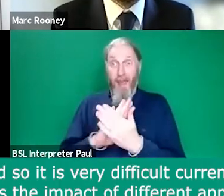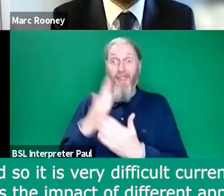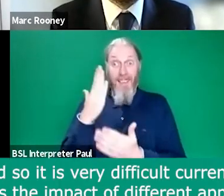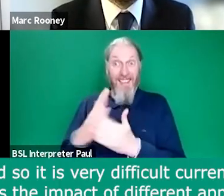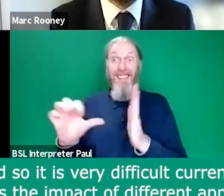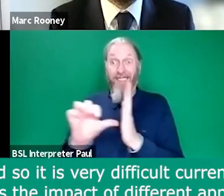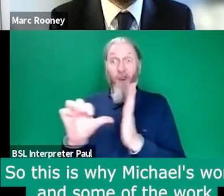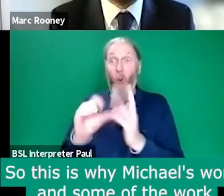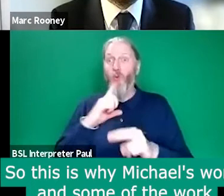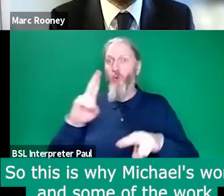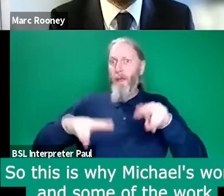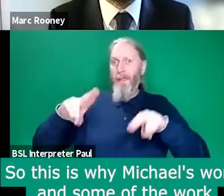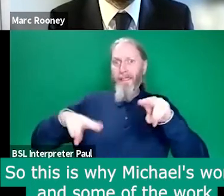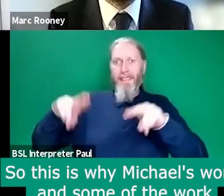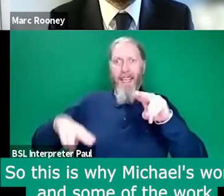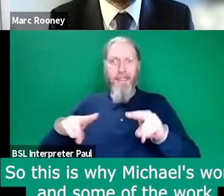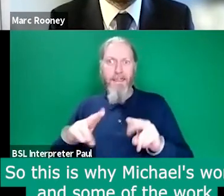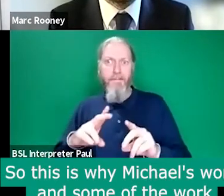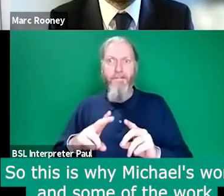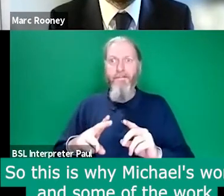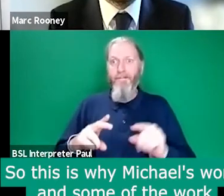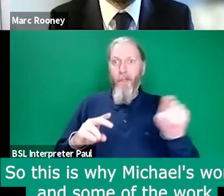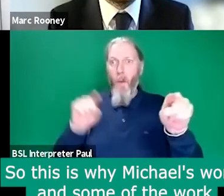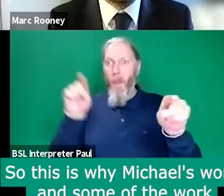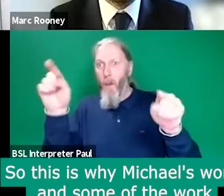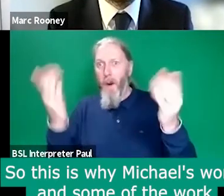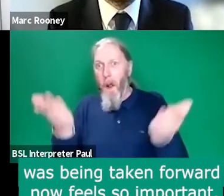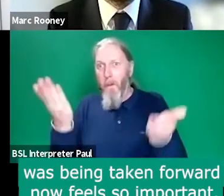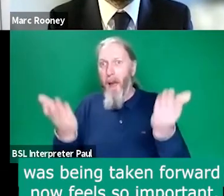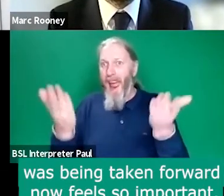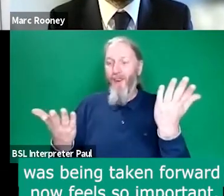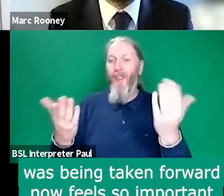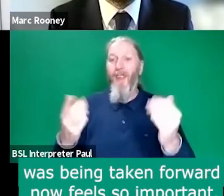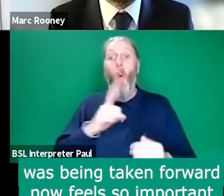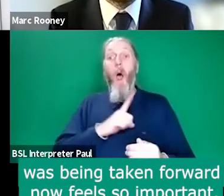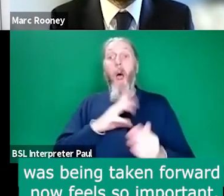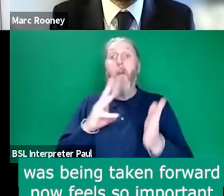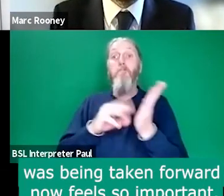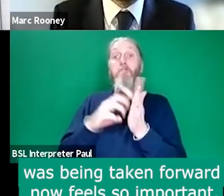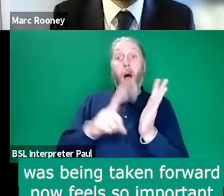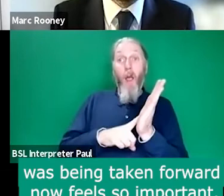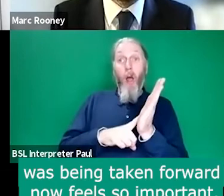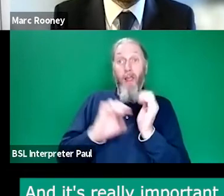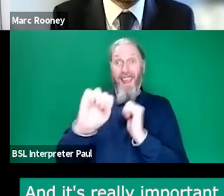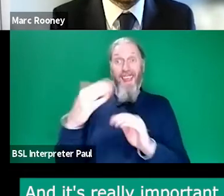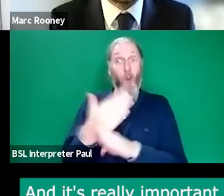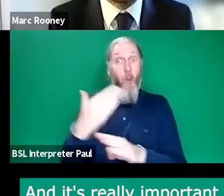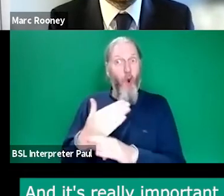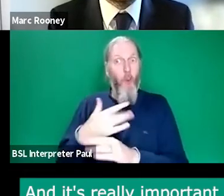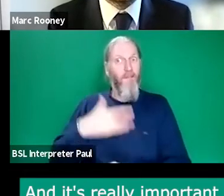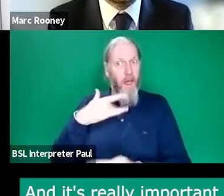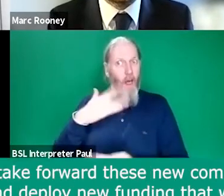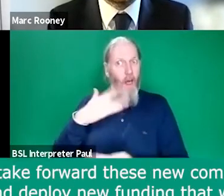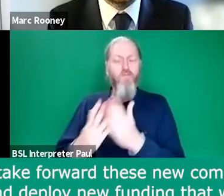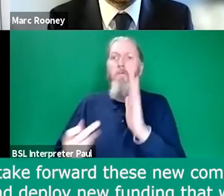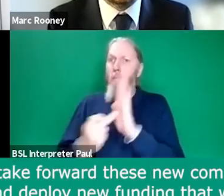impact of different approaches. So this is why Michael's work and some of the work that's been taken forward now feels so important. And it's really